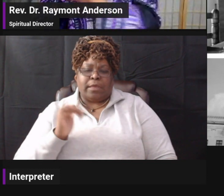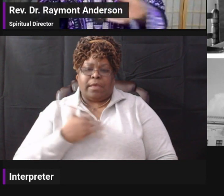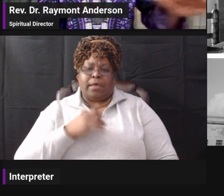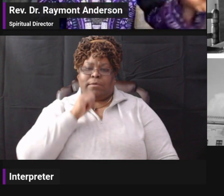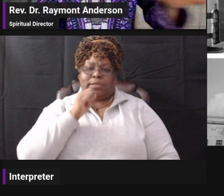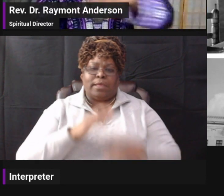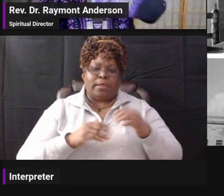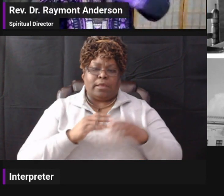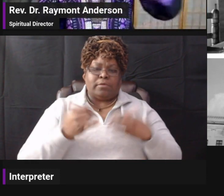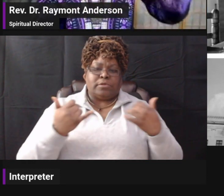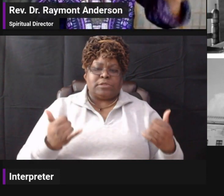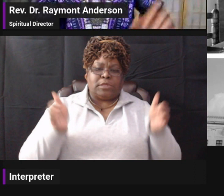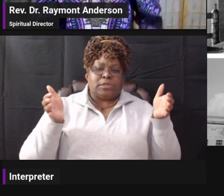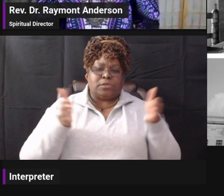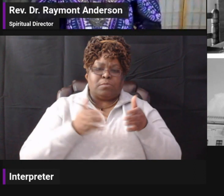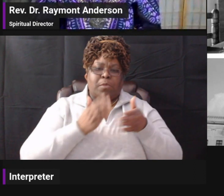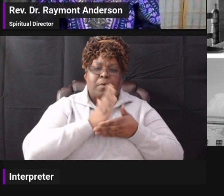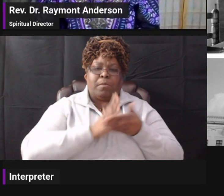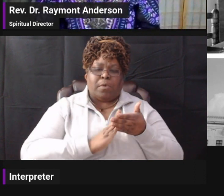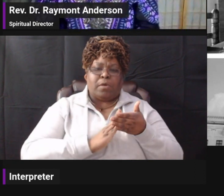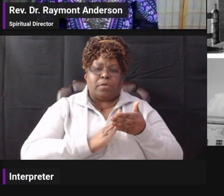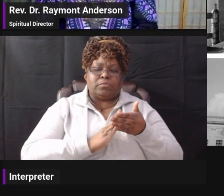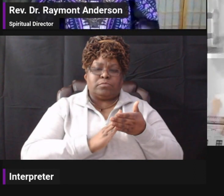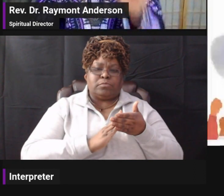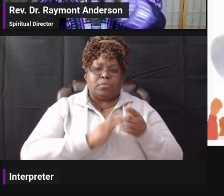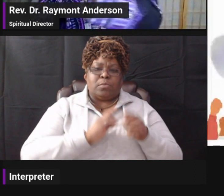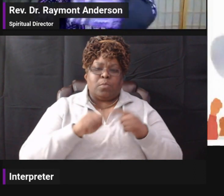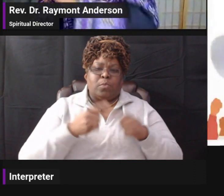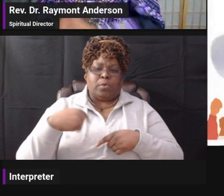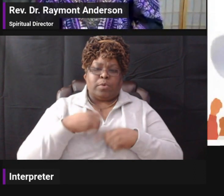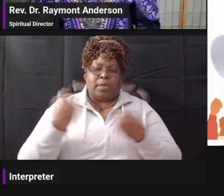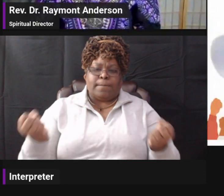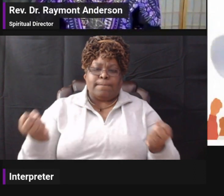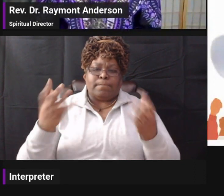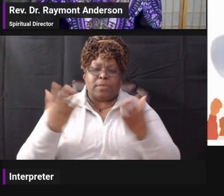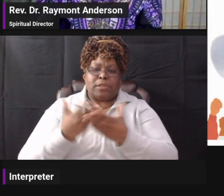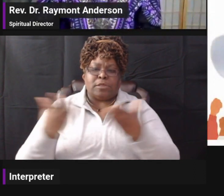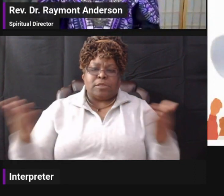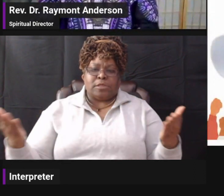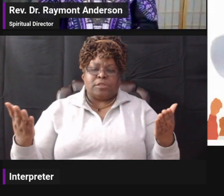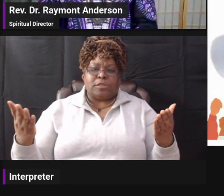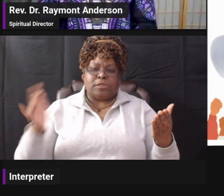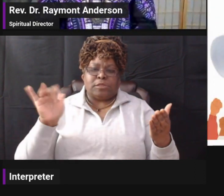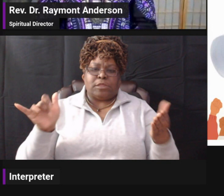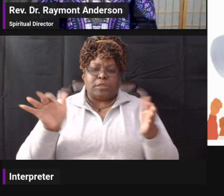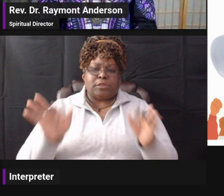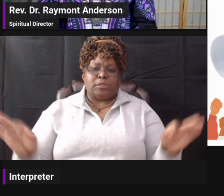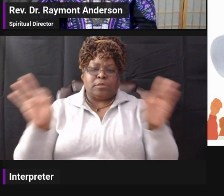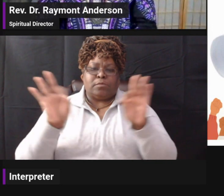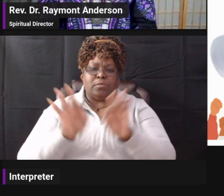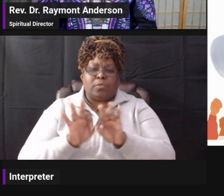today in whatever it is the least of our concern when so much is at stake.